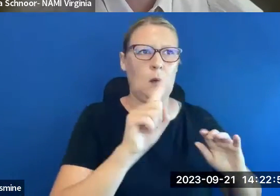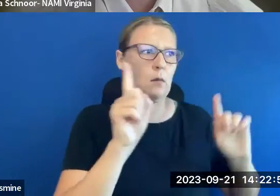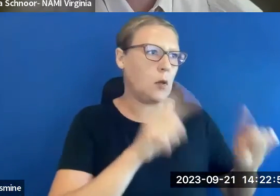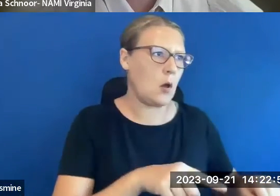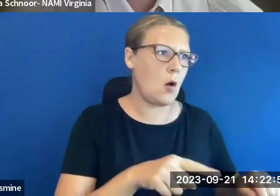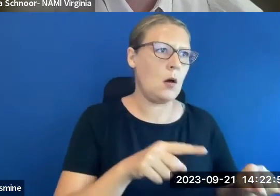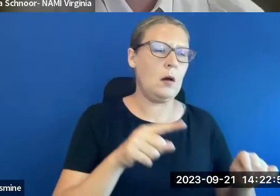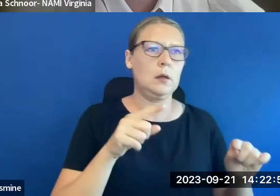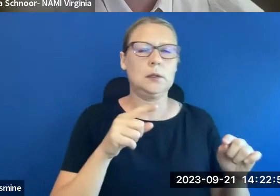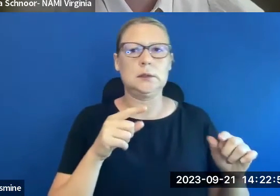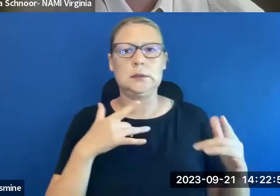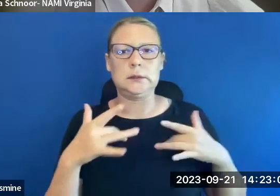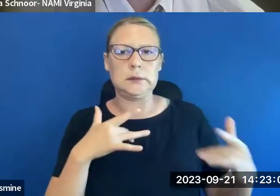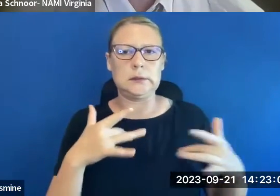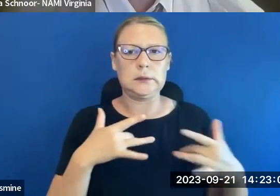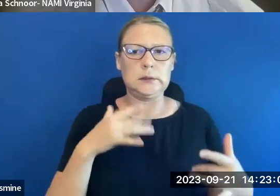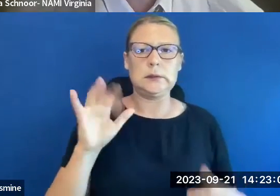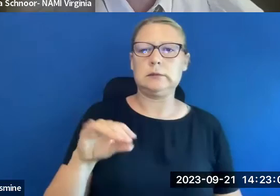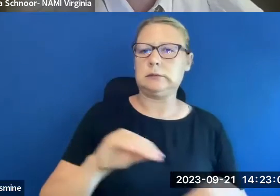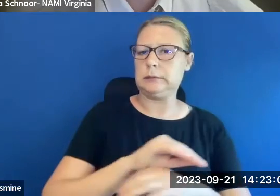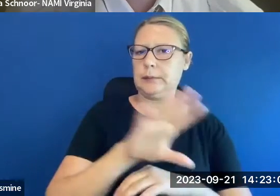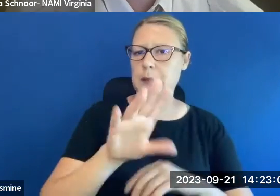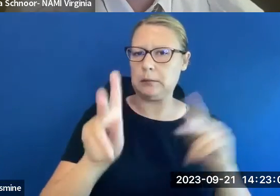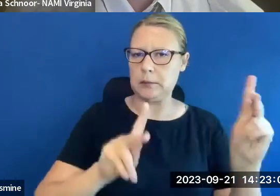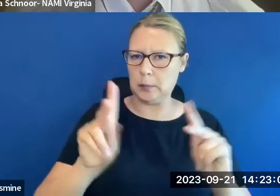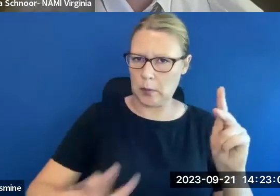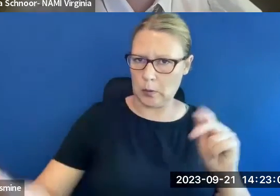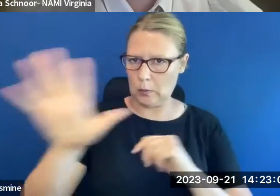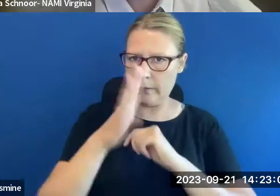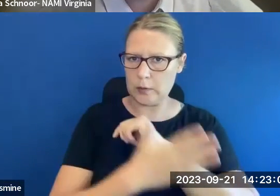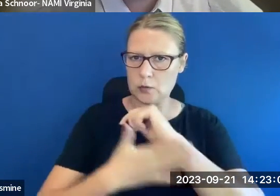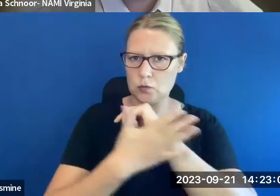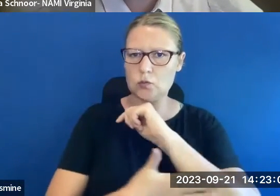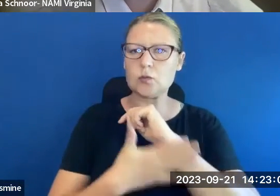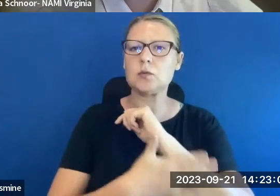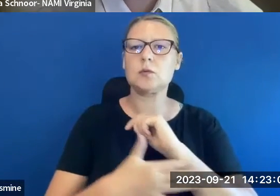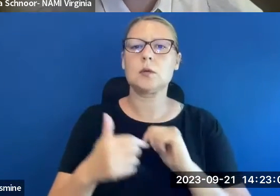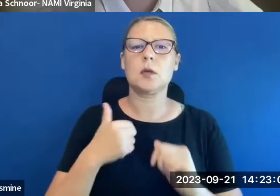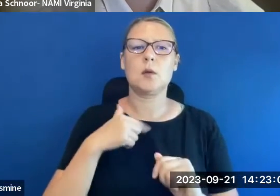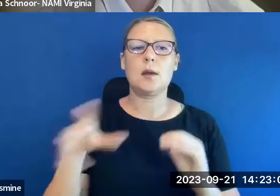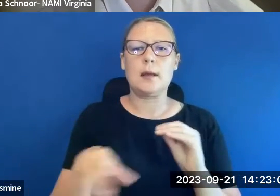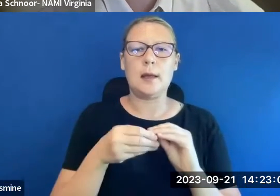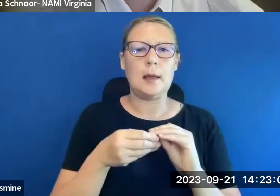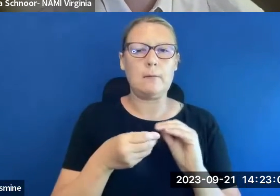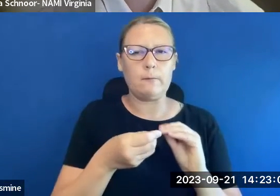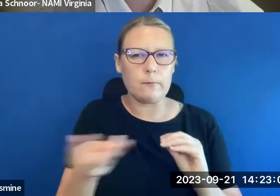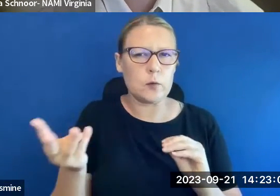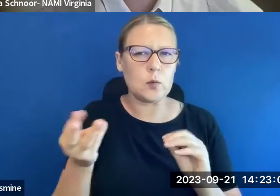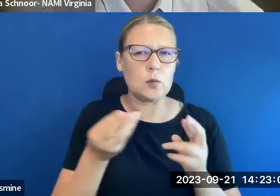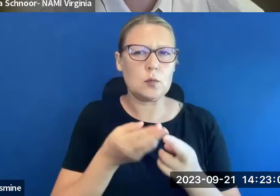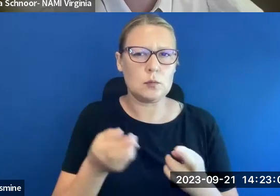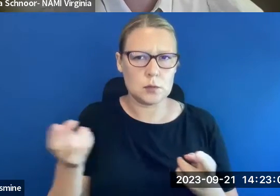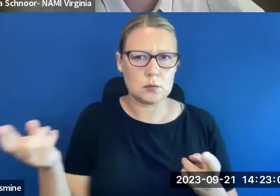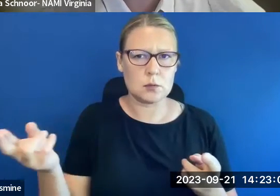many people across the country. And I do want to add a couple of resources, just because that is a big part of what